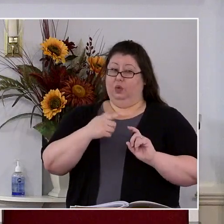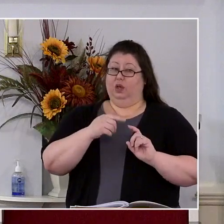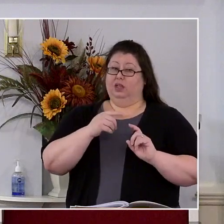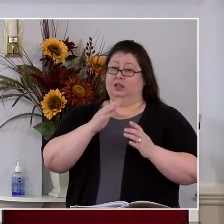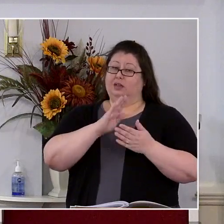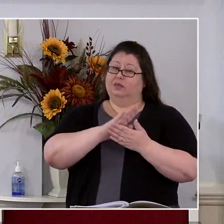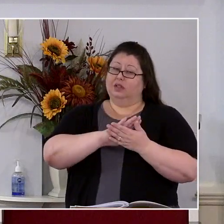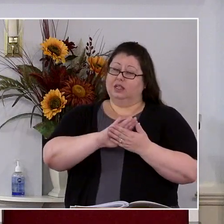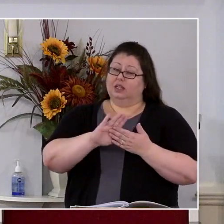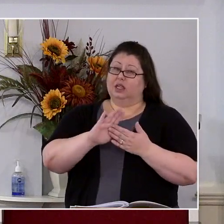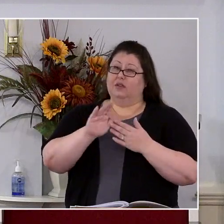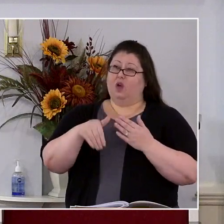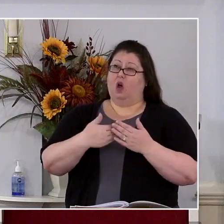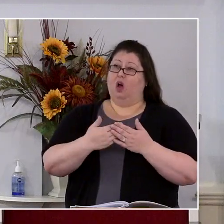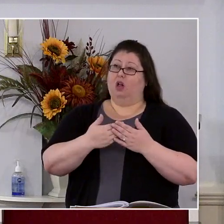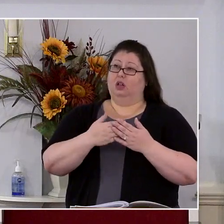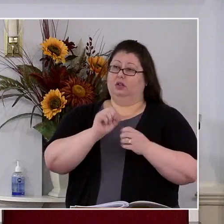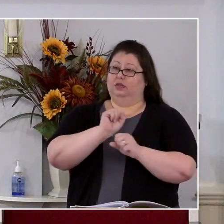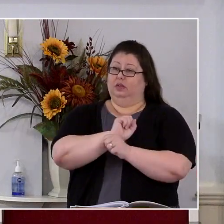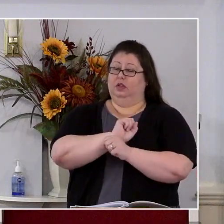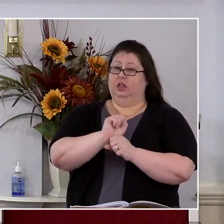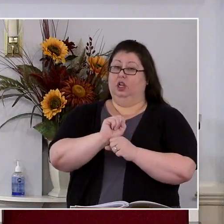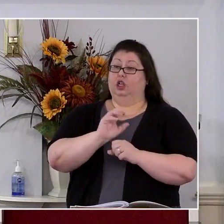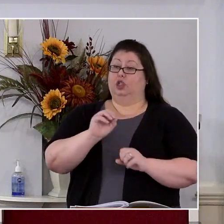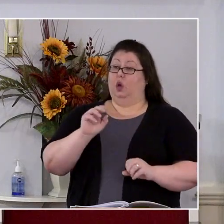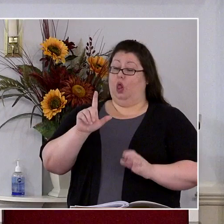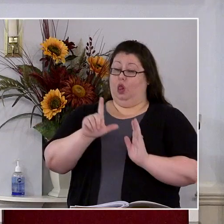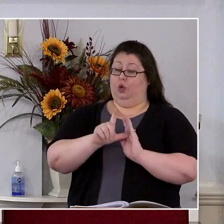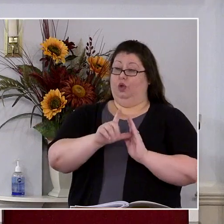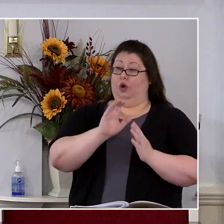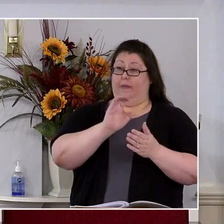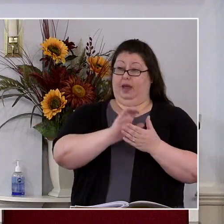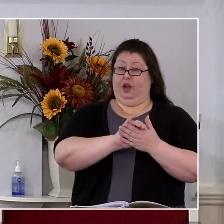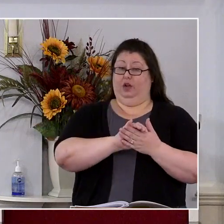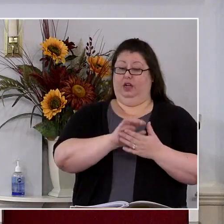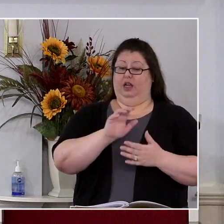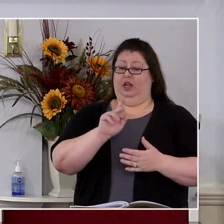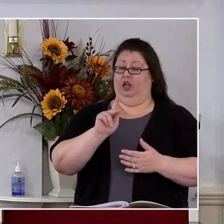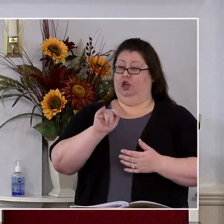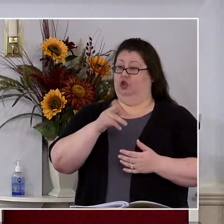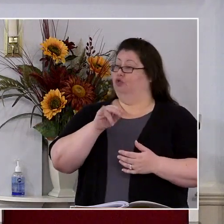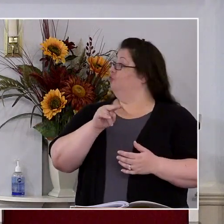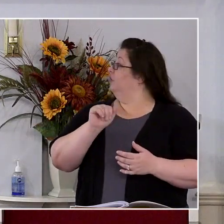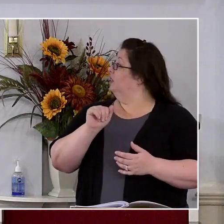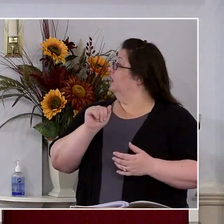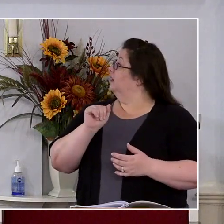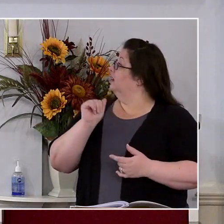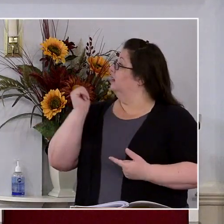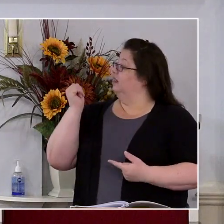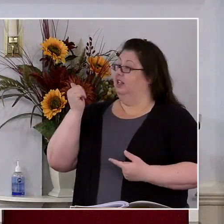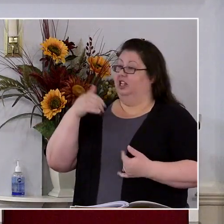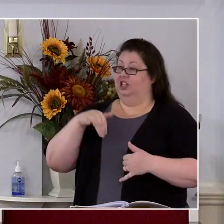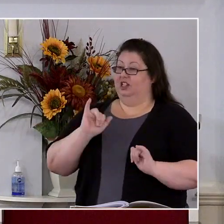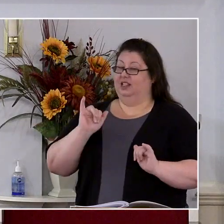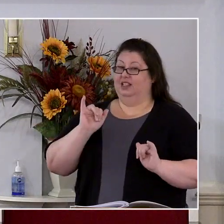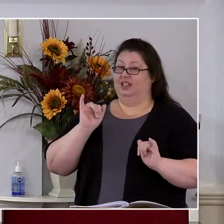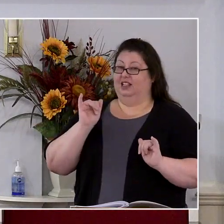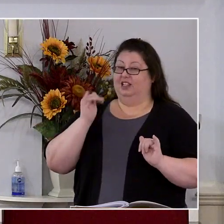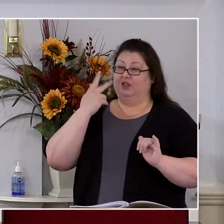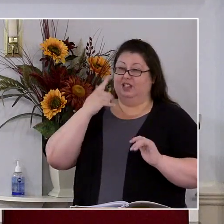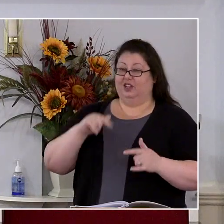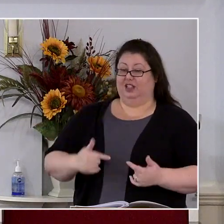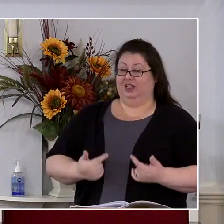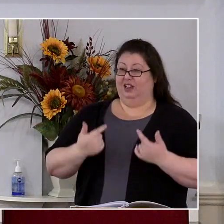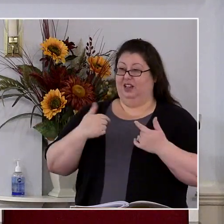vocations. So Luther married Katrina von Bora, whose likeness still bustles through the garden at the